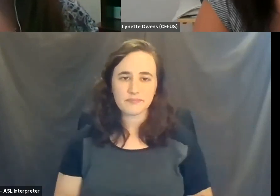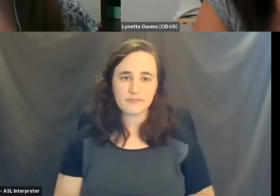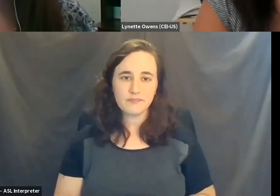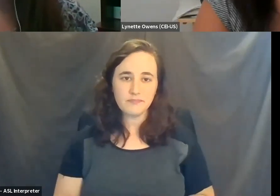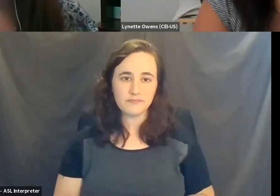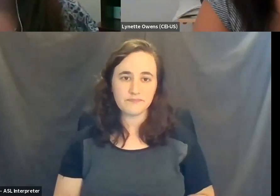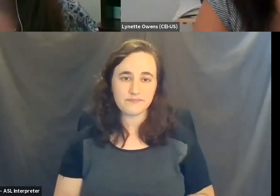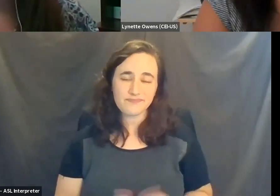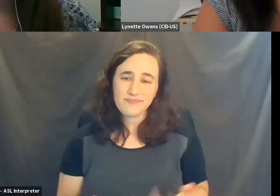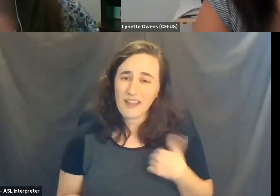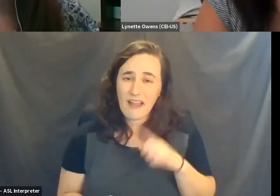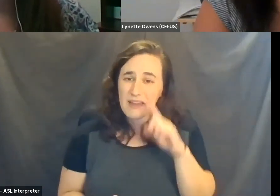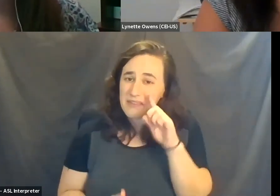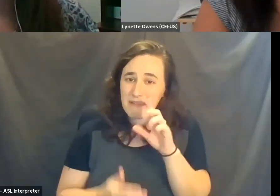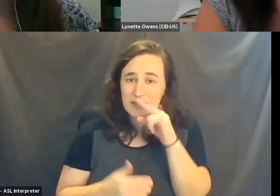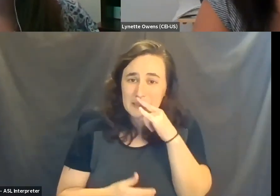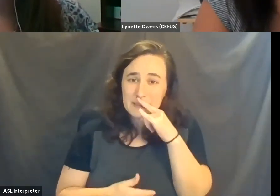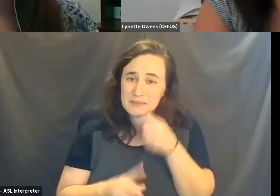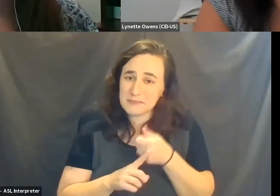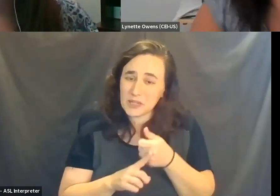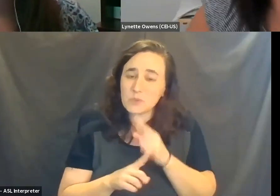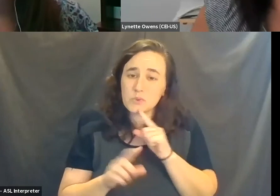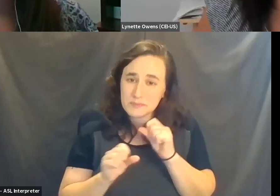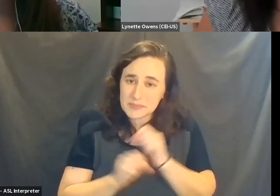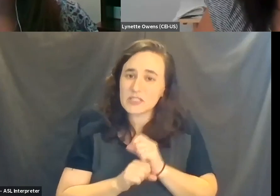So I think kids really learned resiliency and really